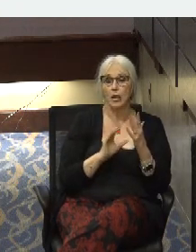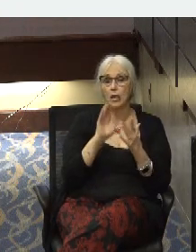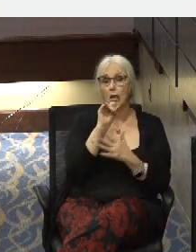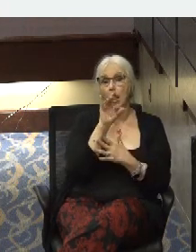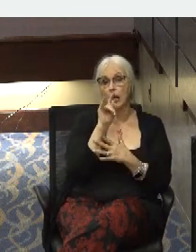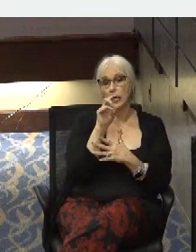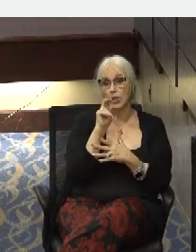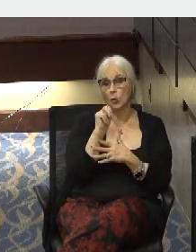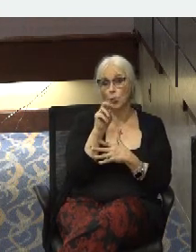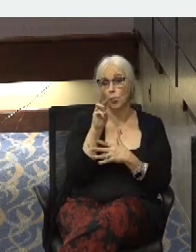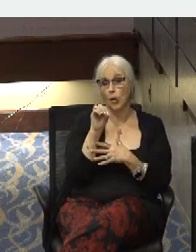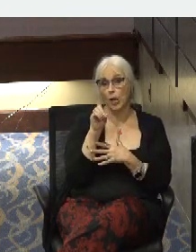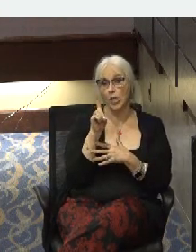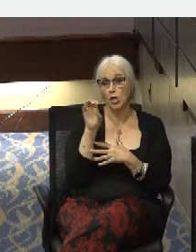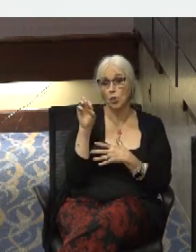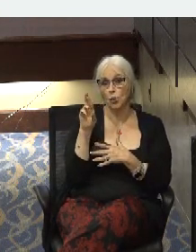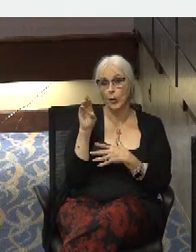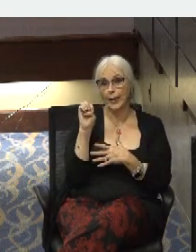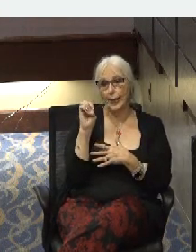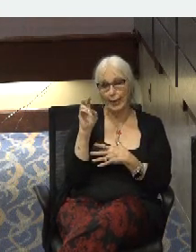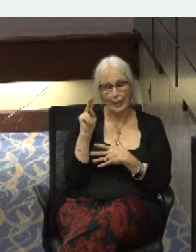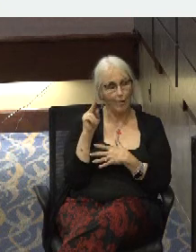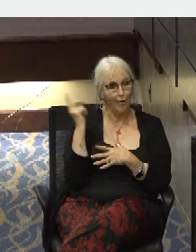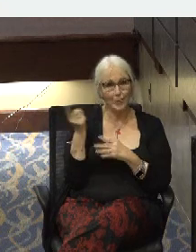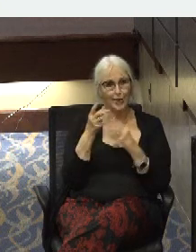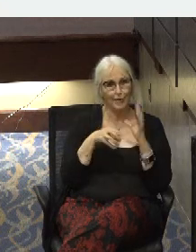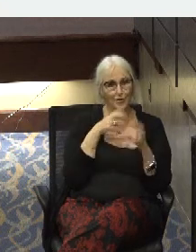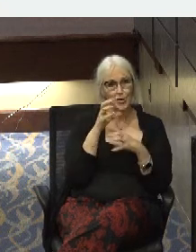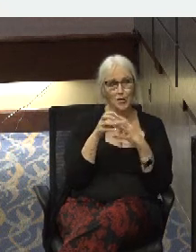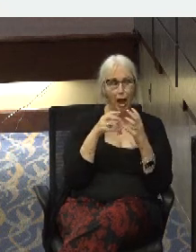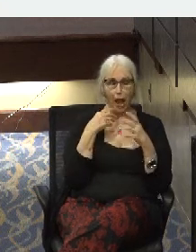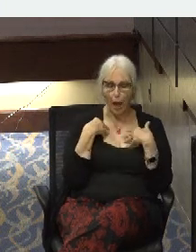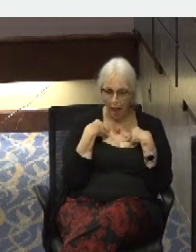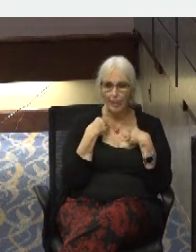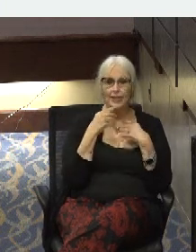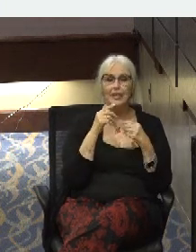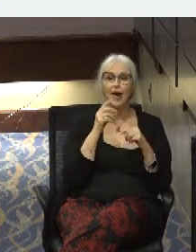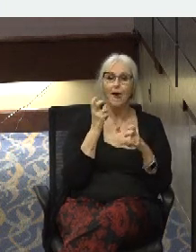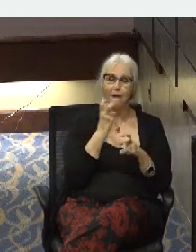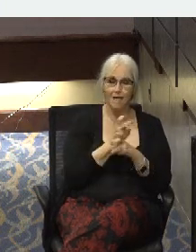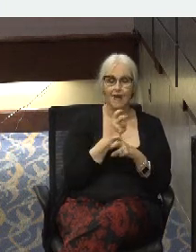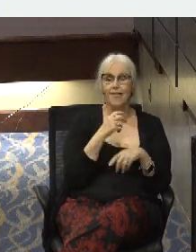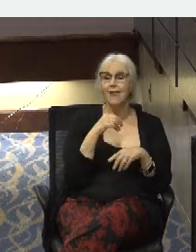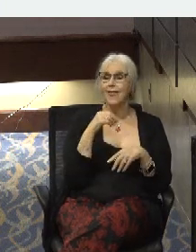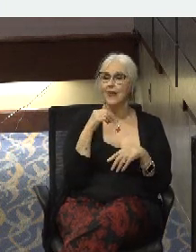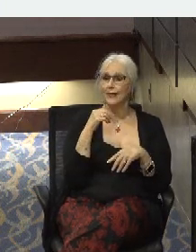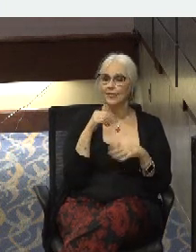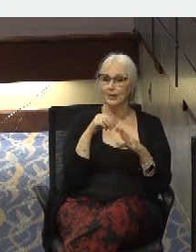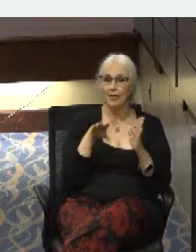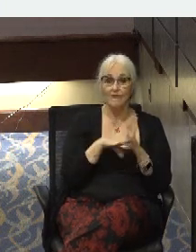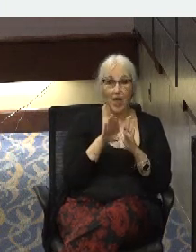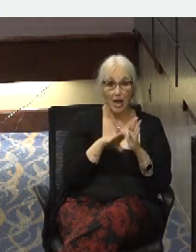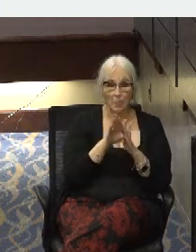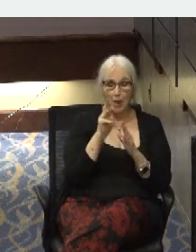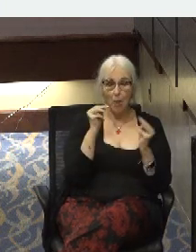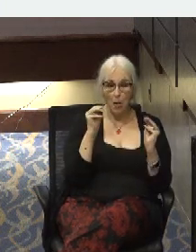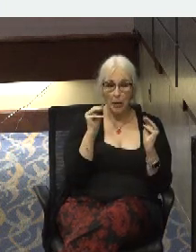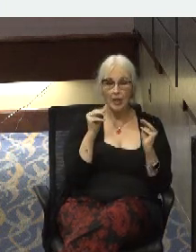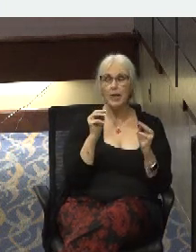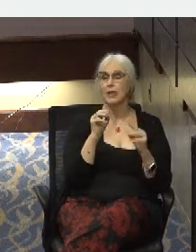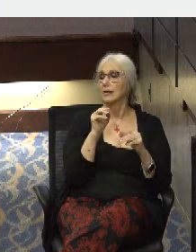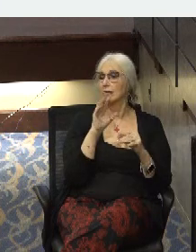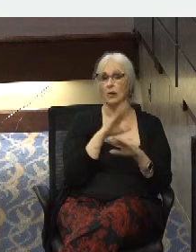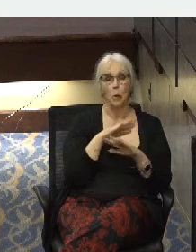Creek, sorry, I always get that name tongue twisted, Cottonwood Marketplace Development are no longer needed,